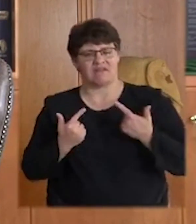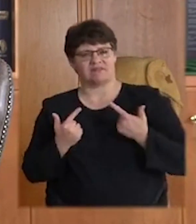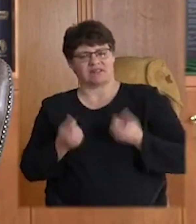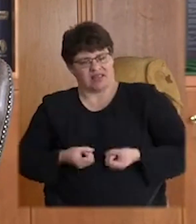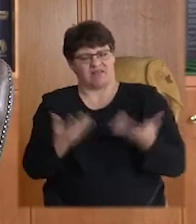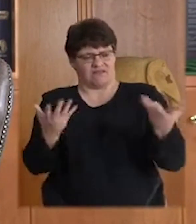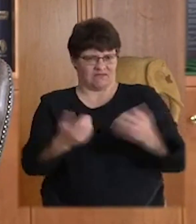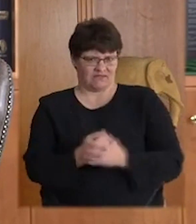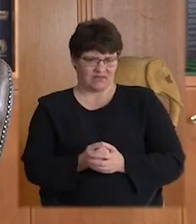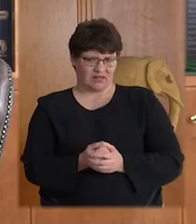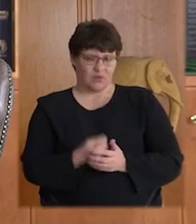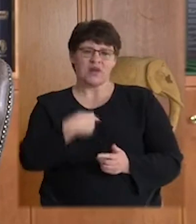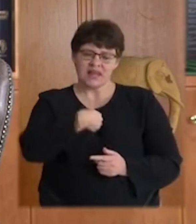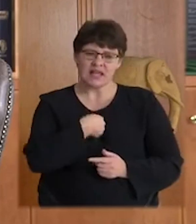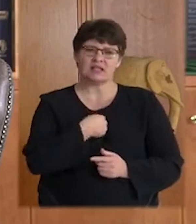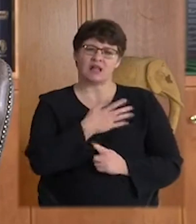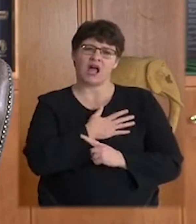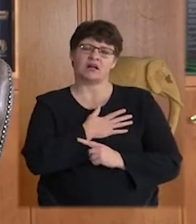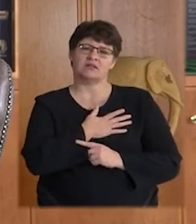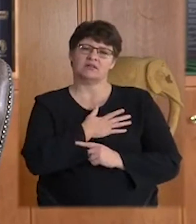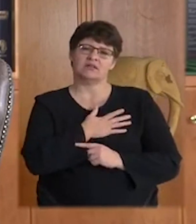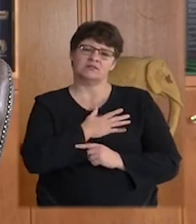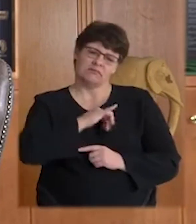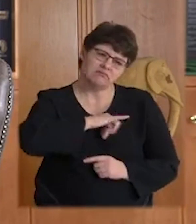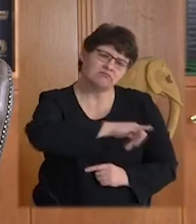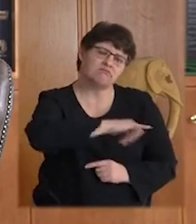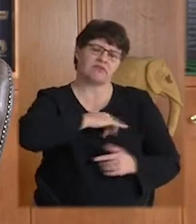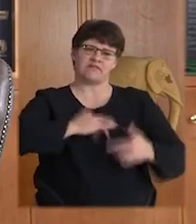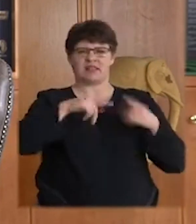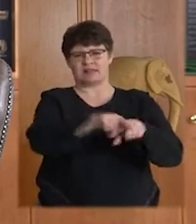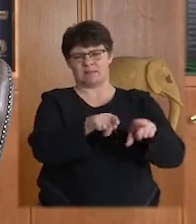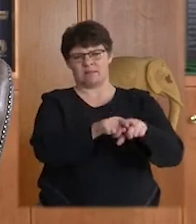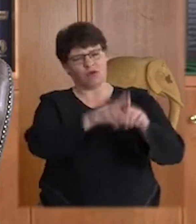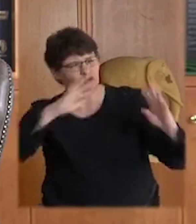Values of empathy, compassion, and solidarity.